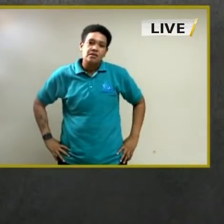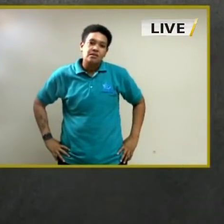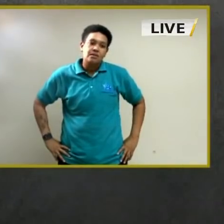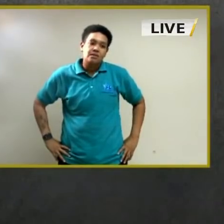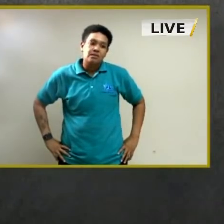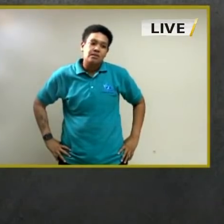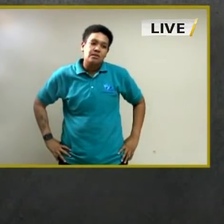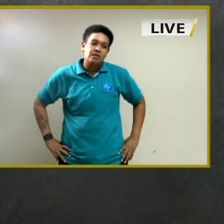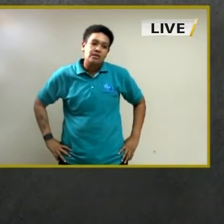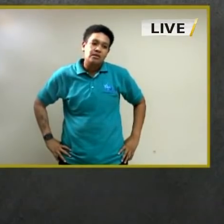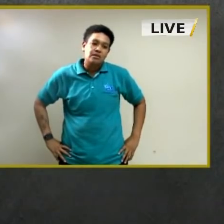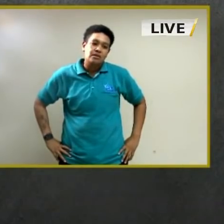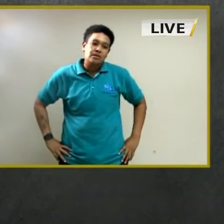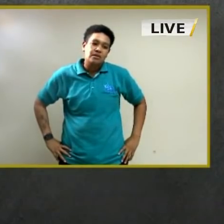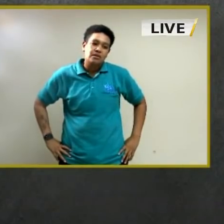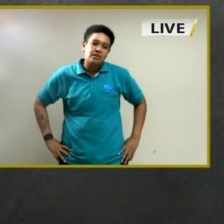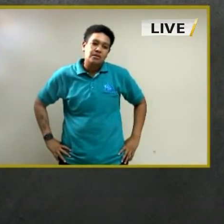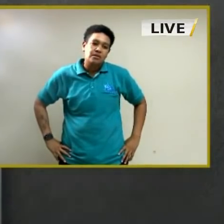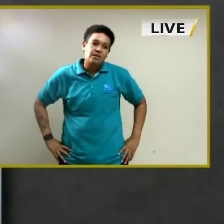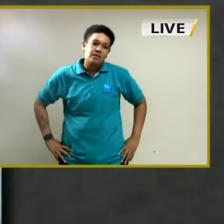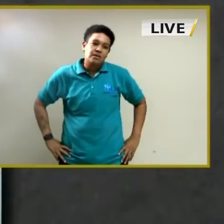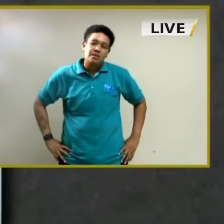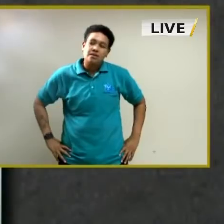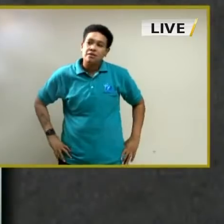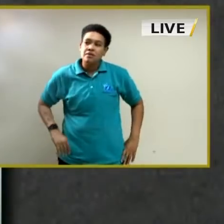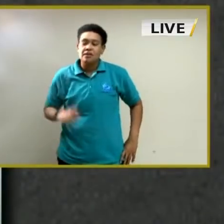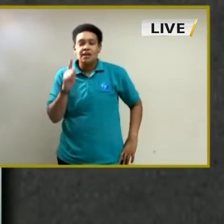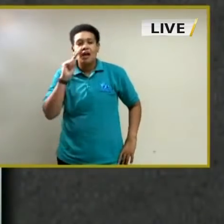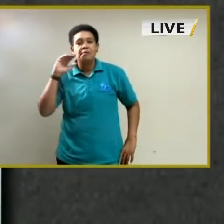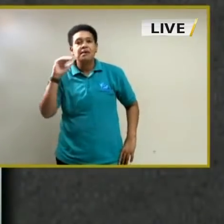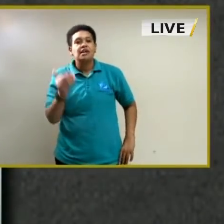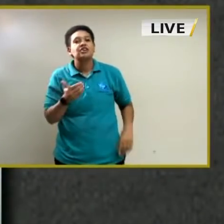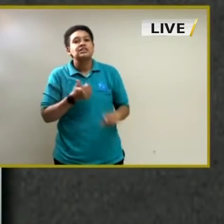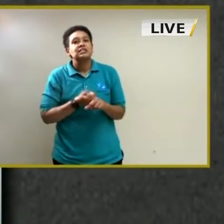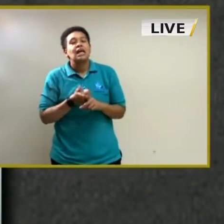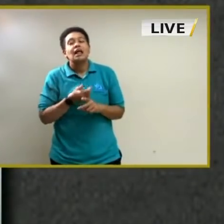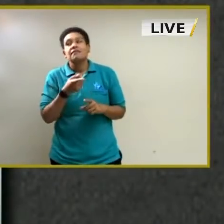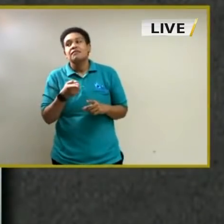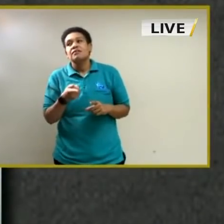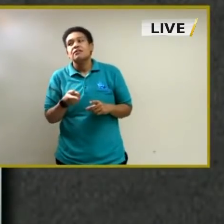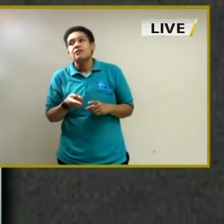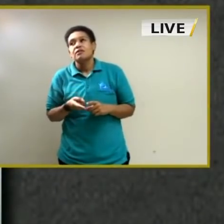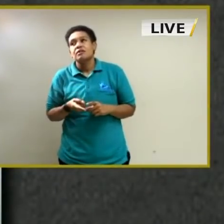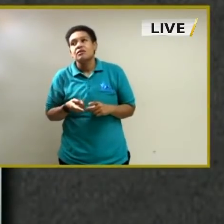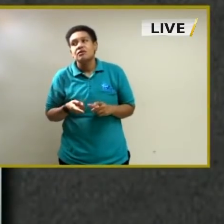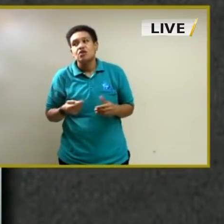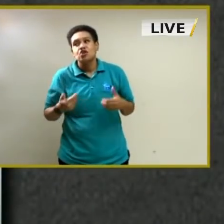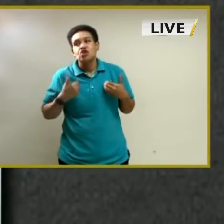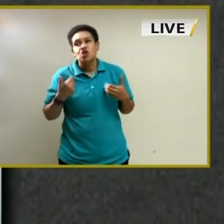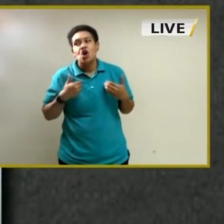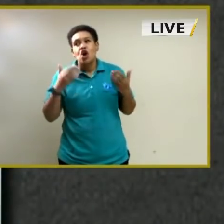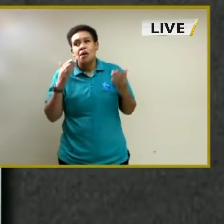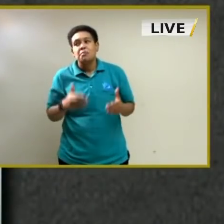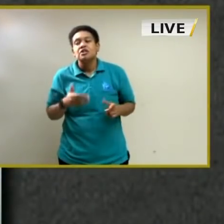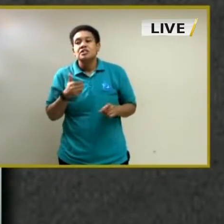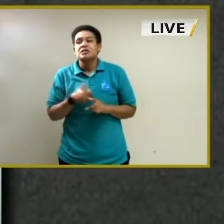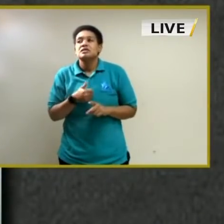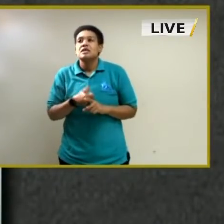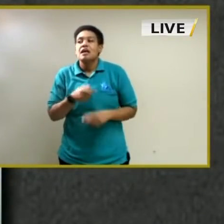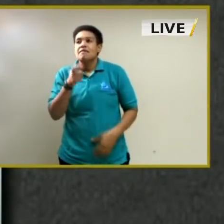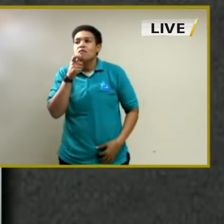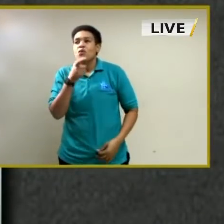okay, so the host muted me, I'm sorry. Right, so it appears as if it is younger persons who